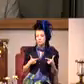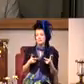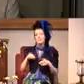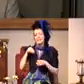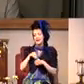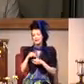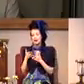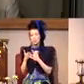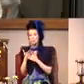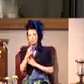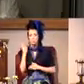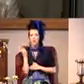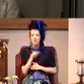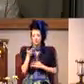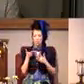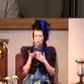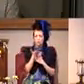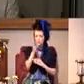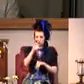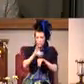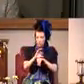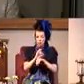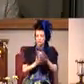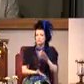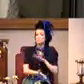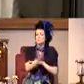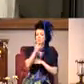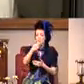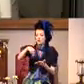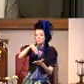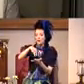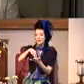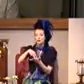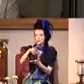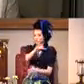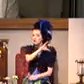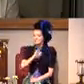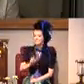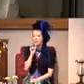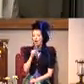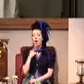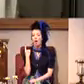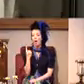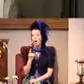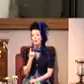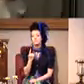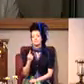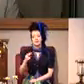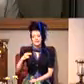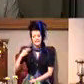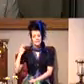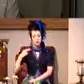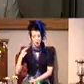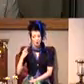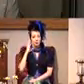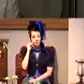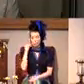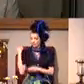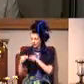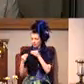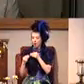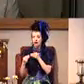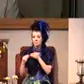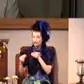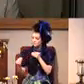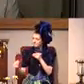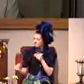morning. I truly believe that the resurrection of Christ is just not a historical experience. It's an experience that we can bring to life any